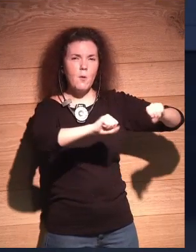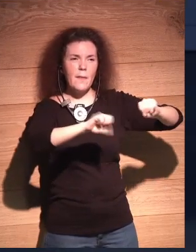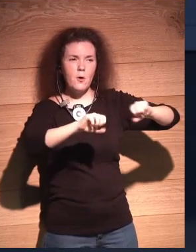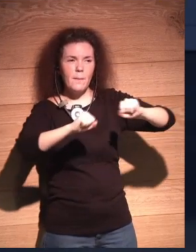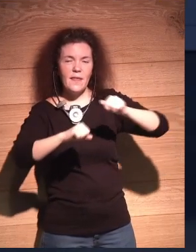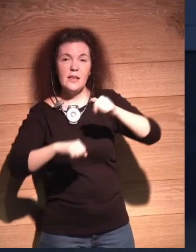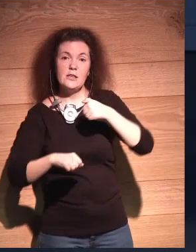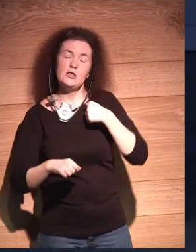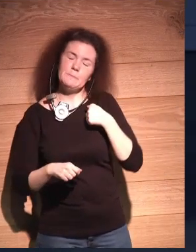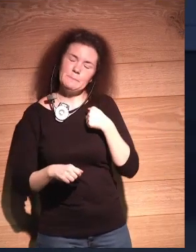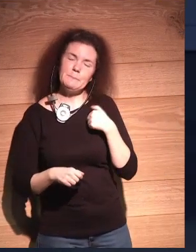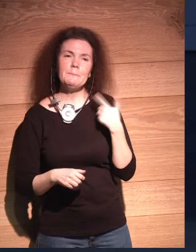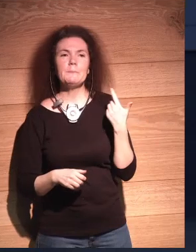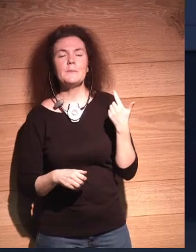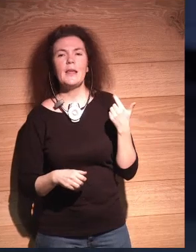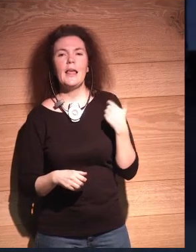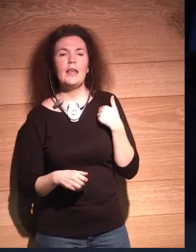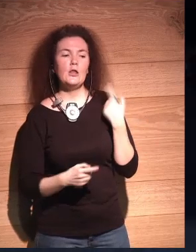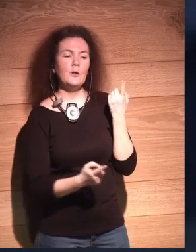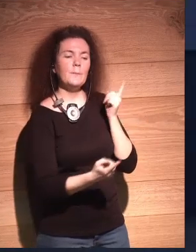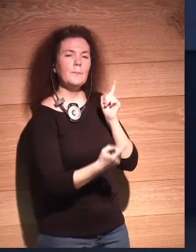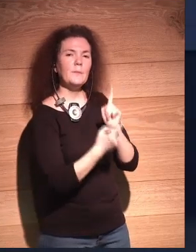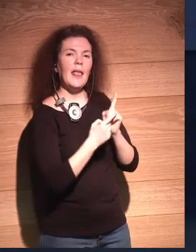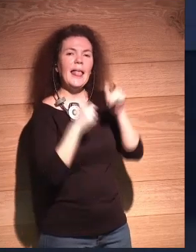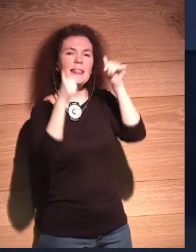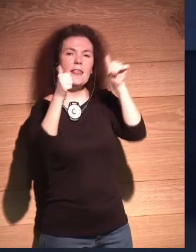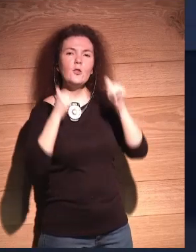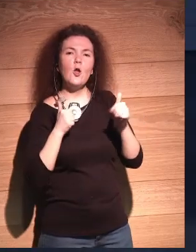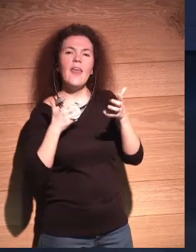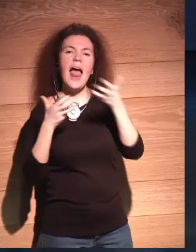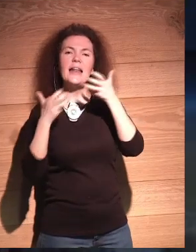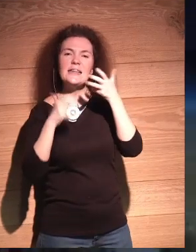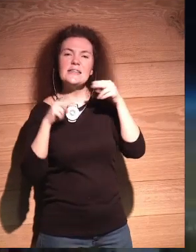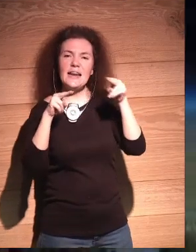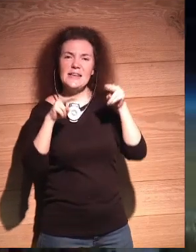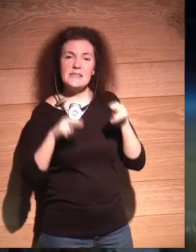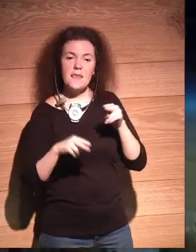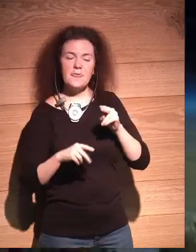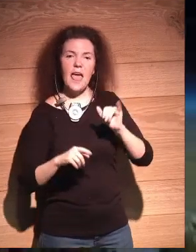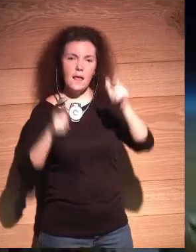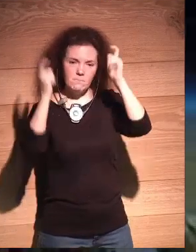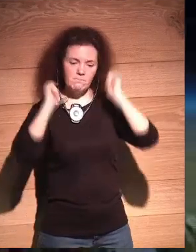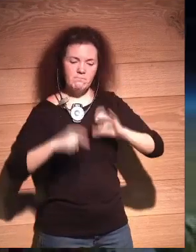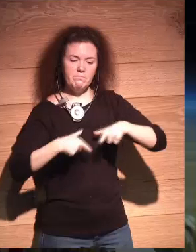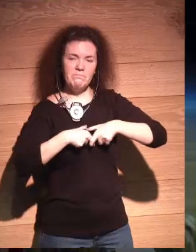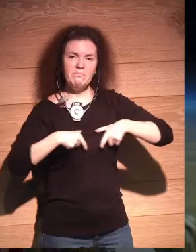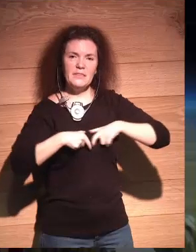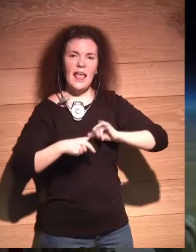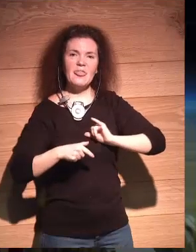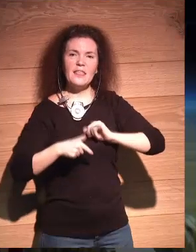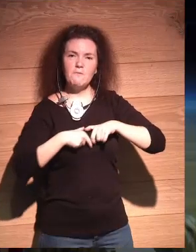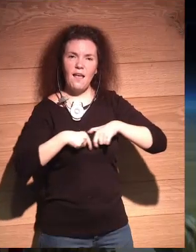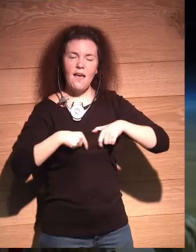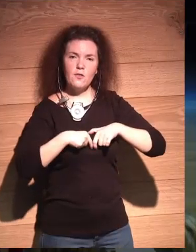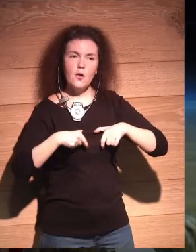rocket, and they were going, nobody even said, "Do we have an artist?" No, they didn't pay any attention at all to